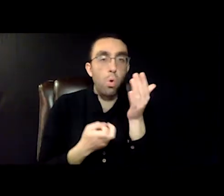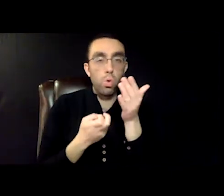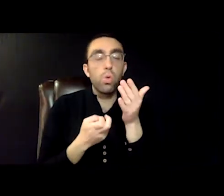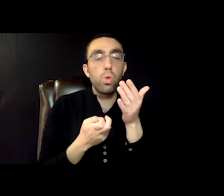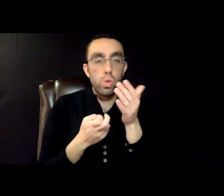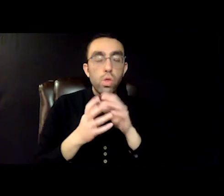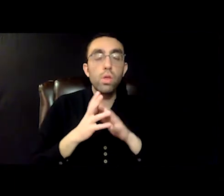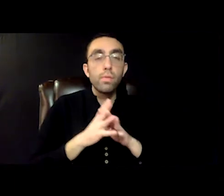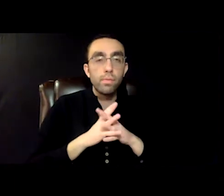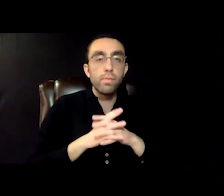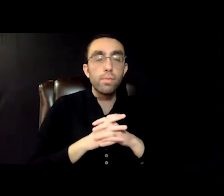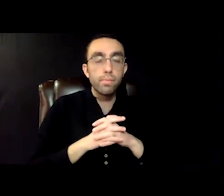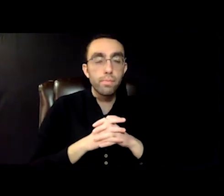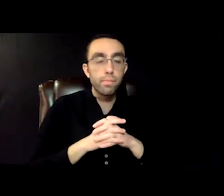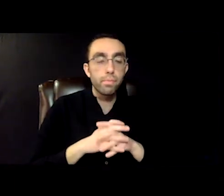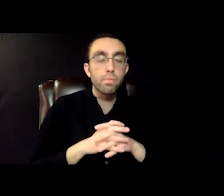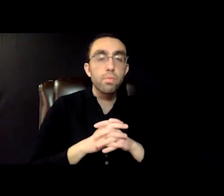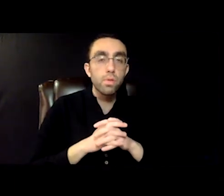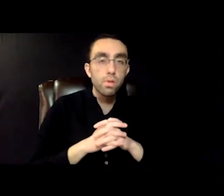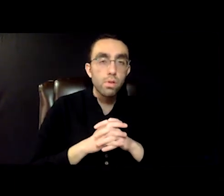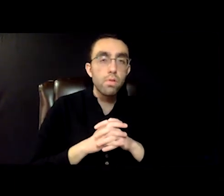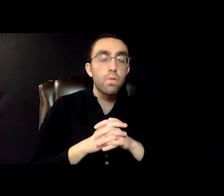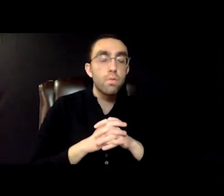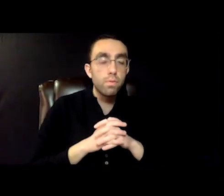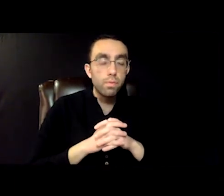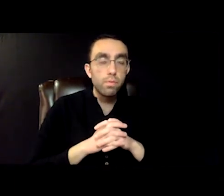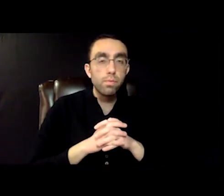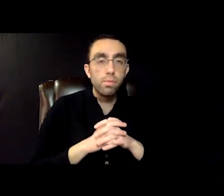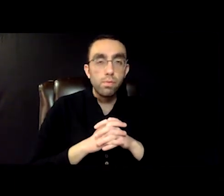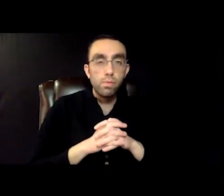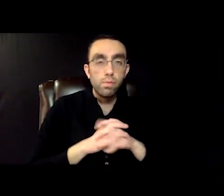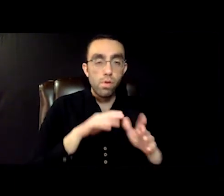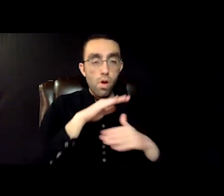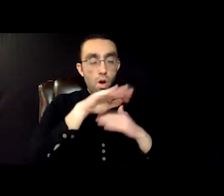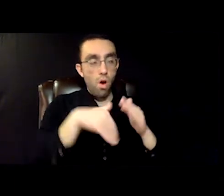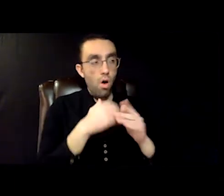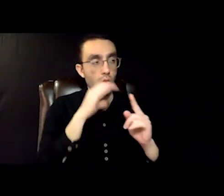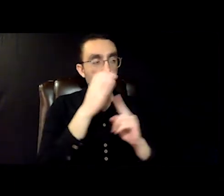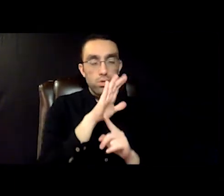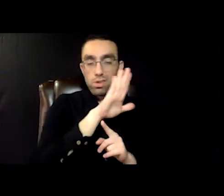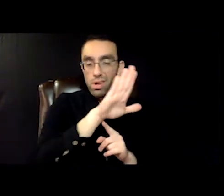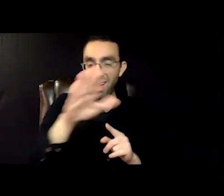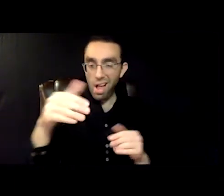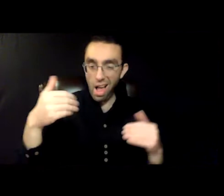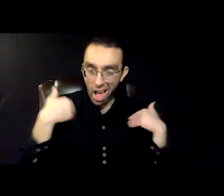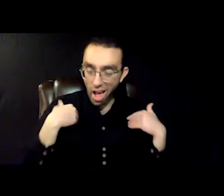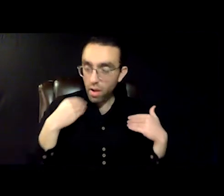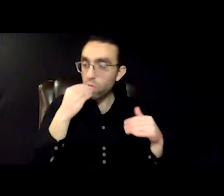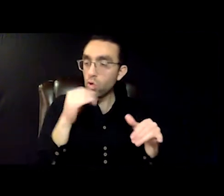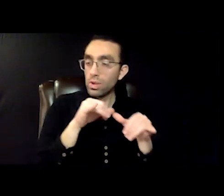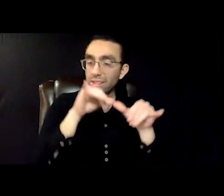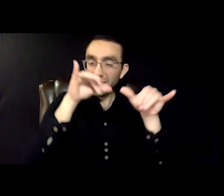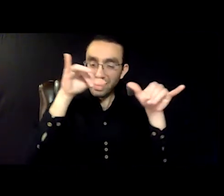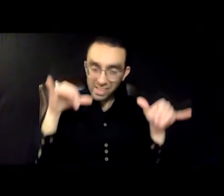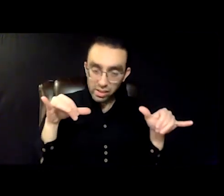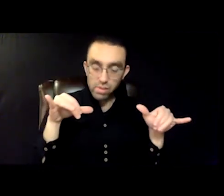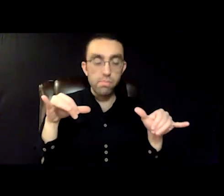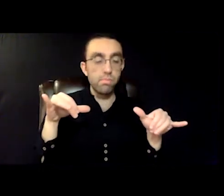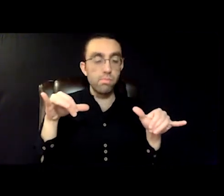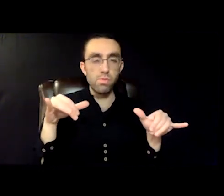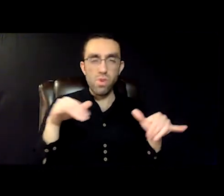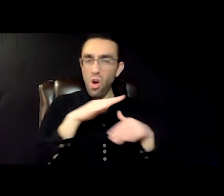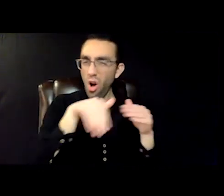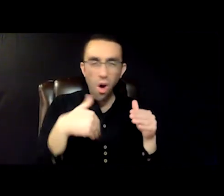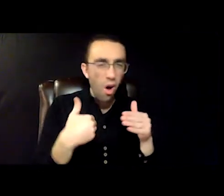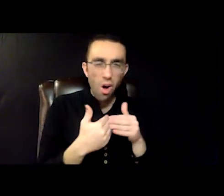right? Every culture has their food systems designed and informing everything they do. I mean, this is